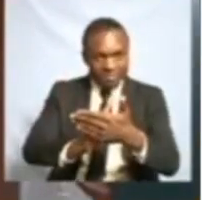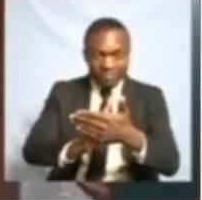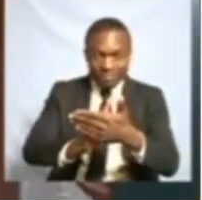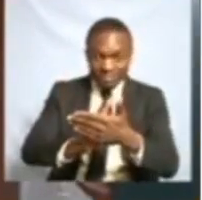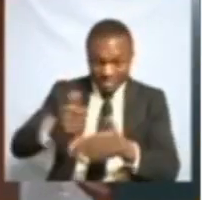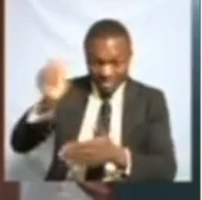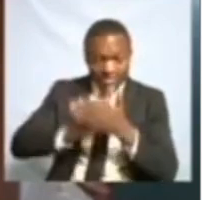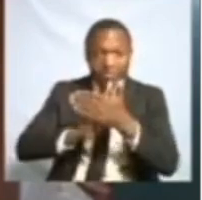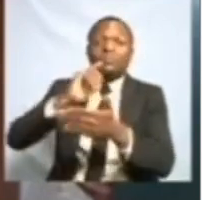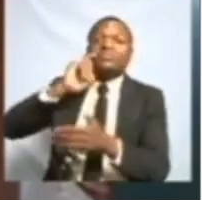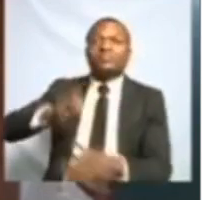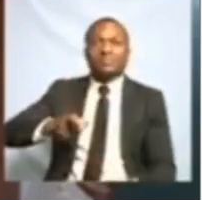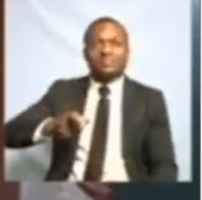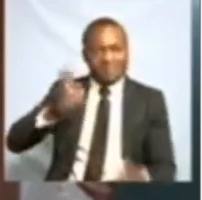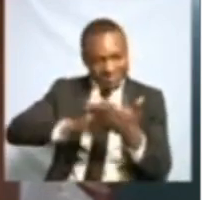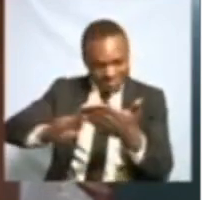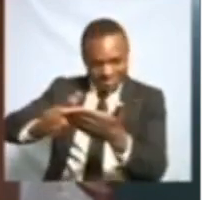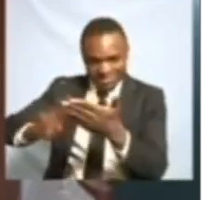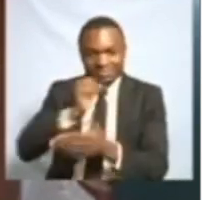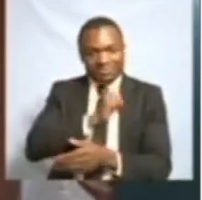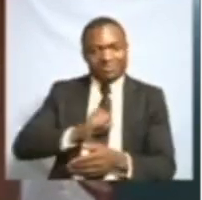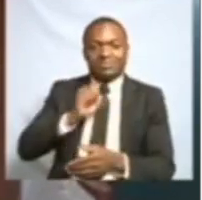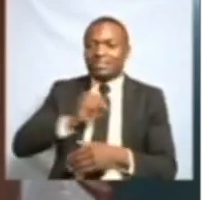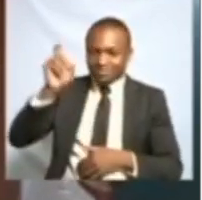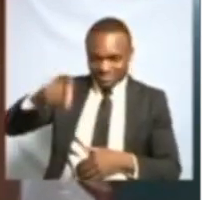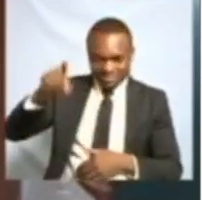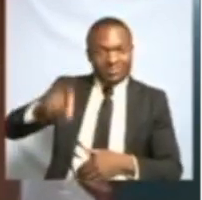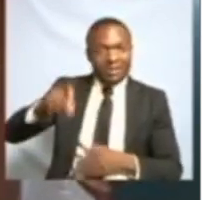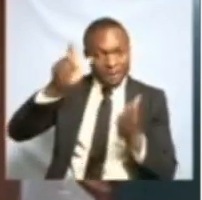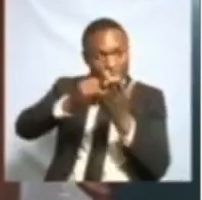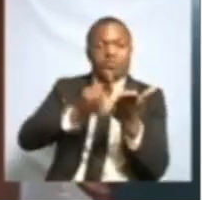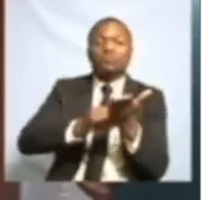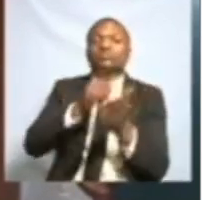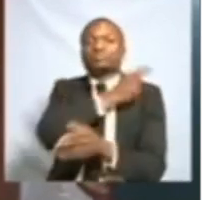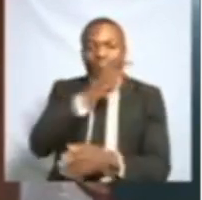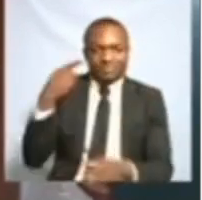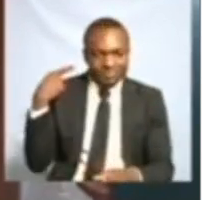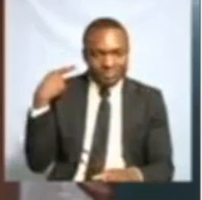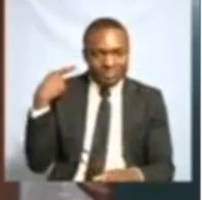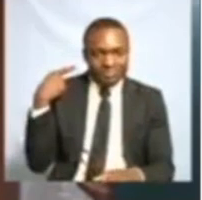that you should read the apology as required by the rules of the House.